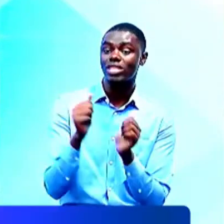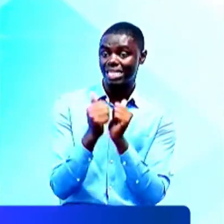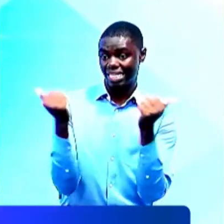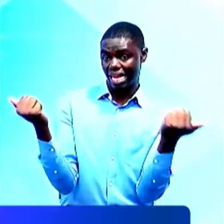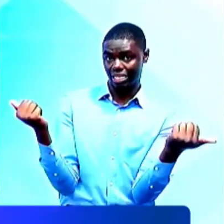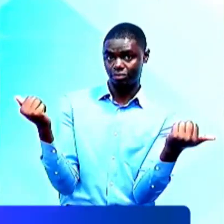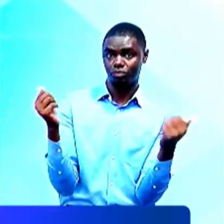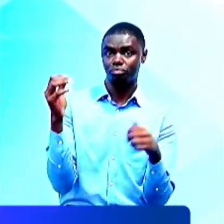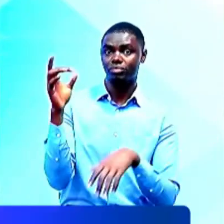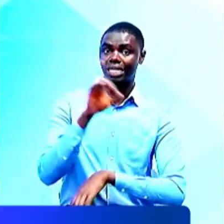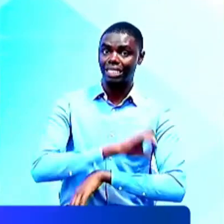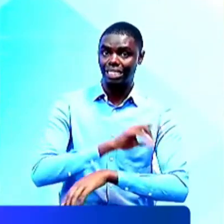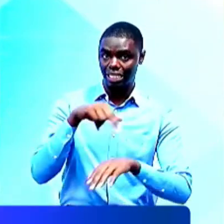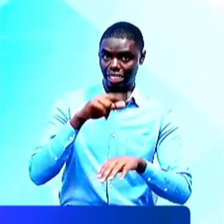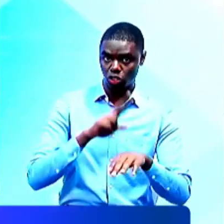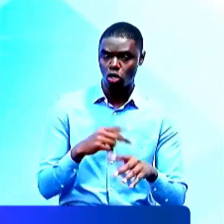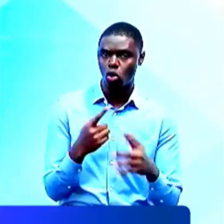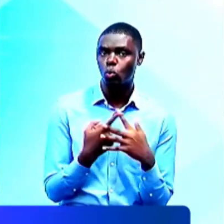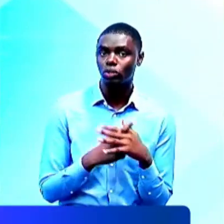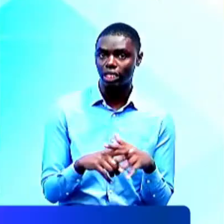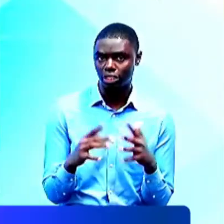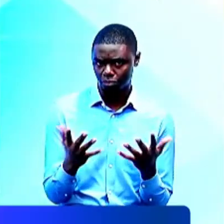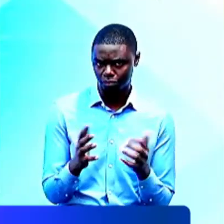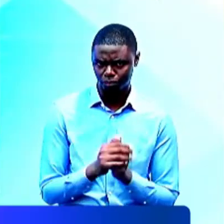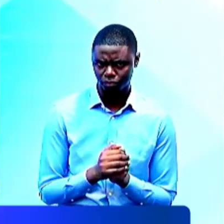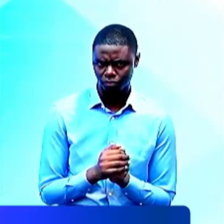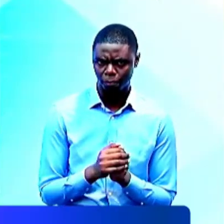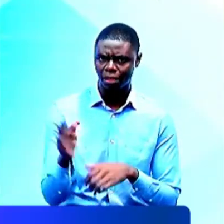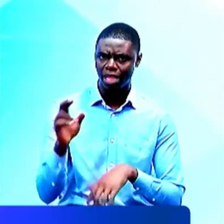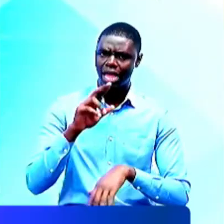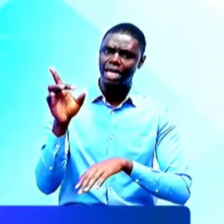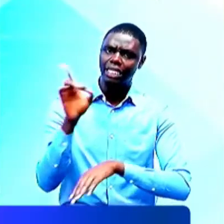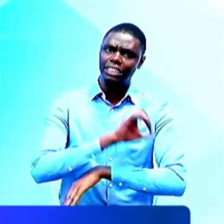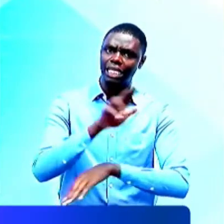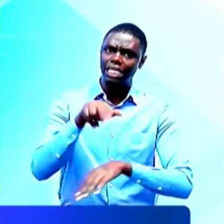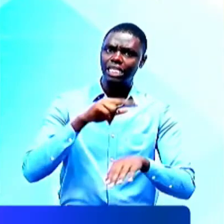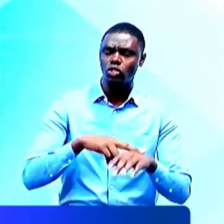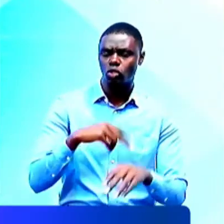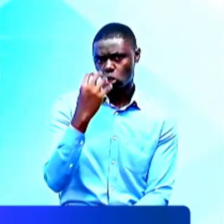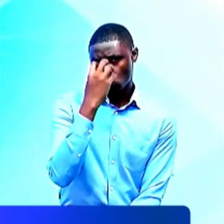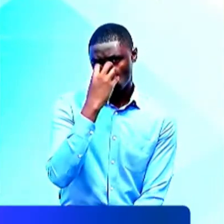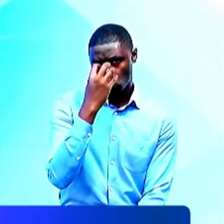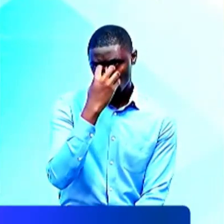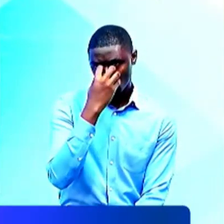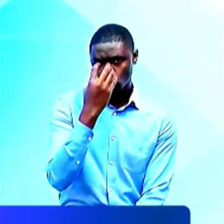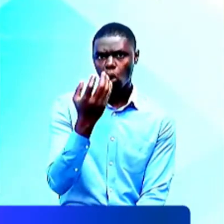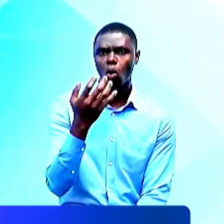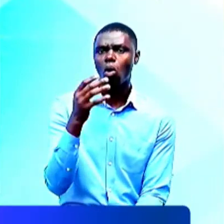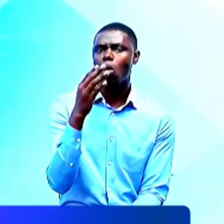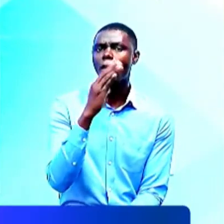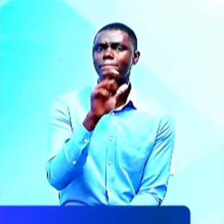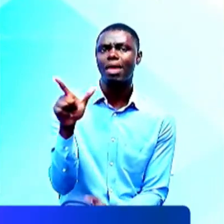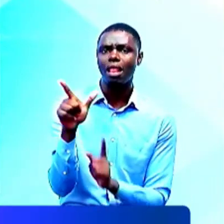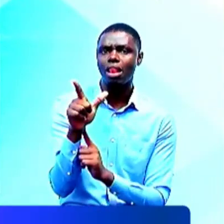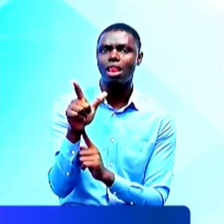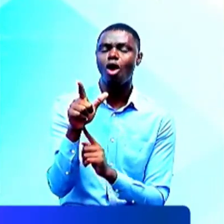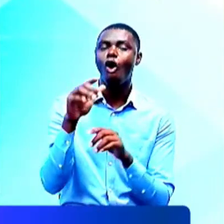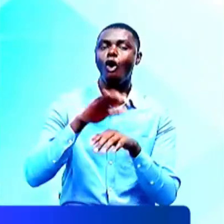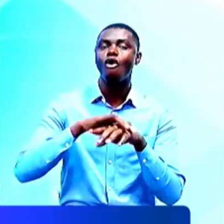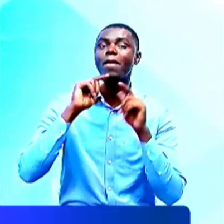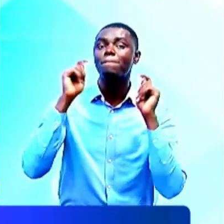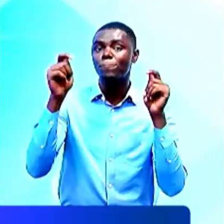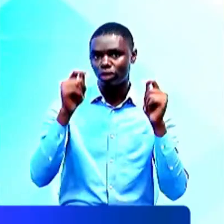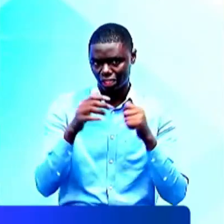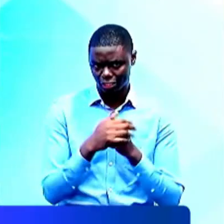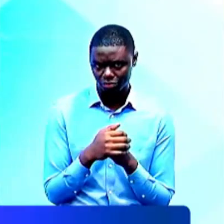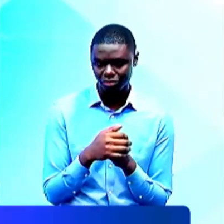and we start it off with the Daily Nation. Ruto's draconian bill on protests.